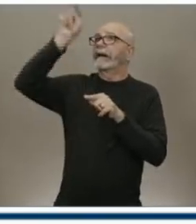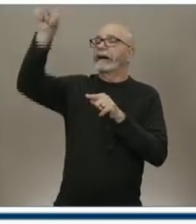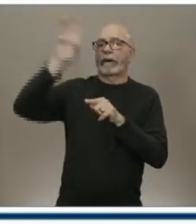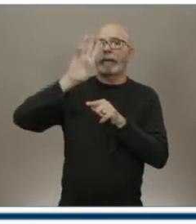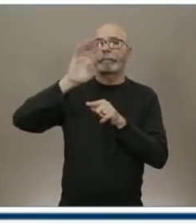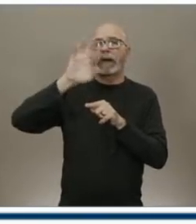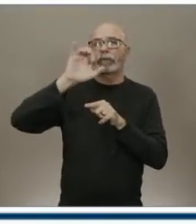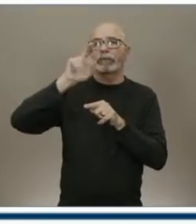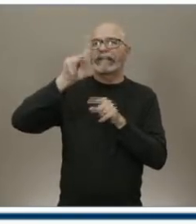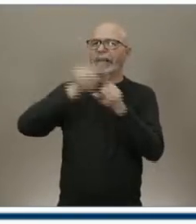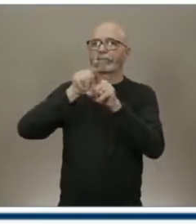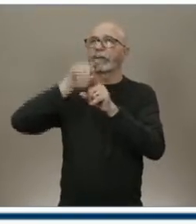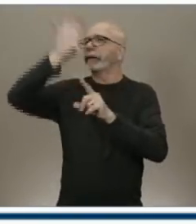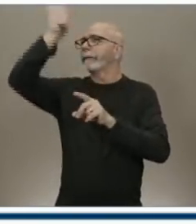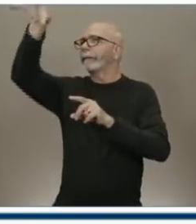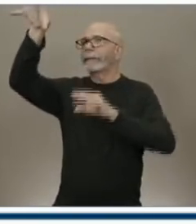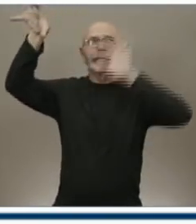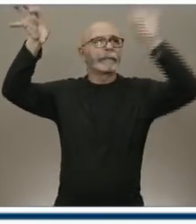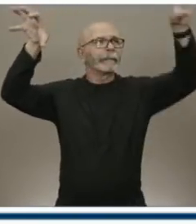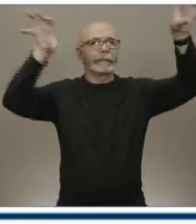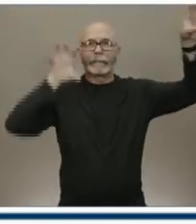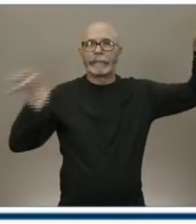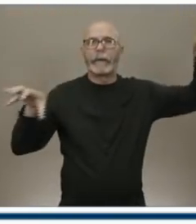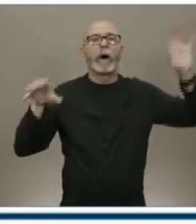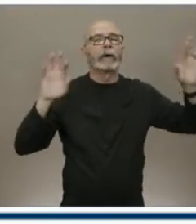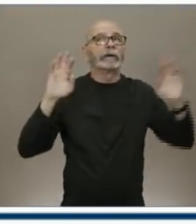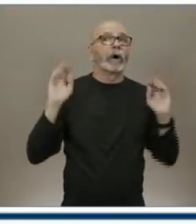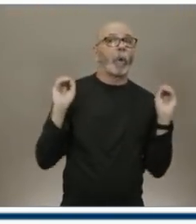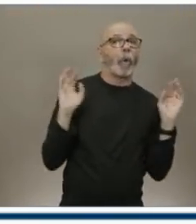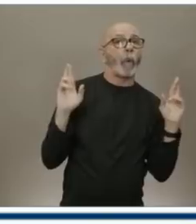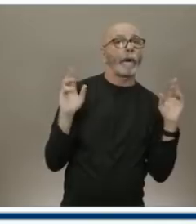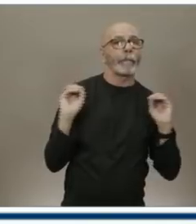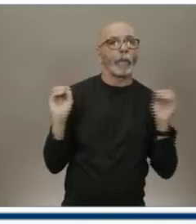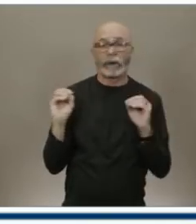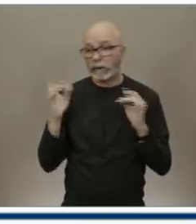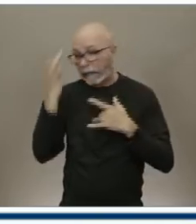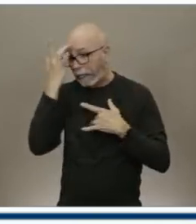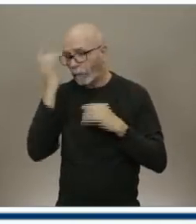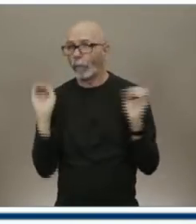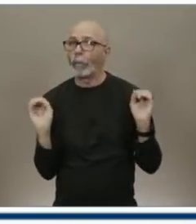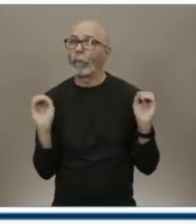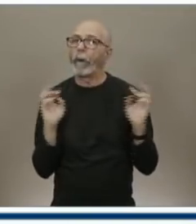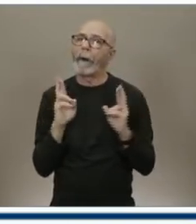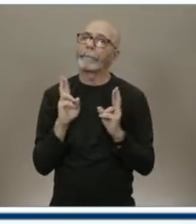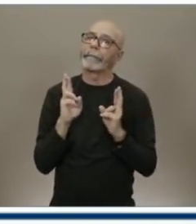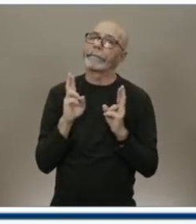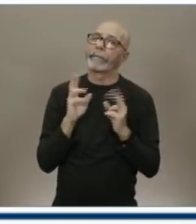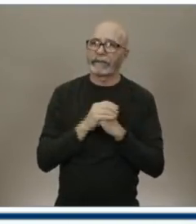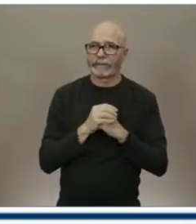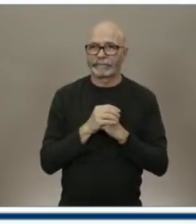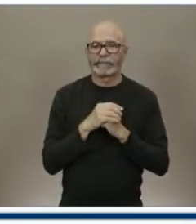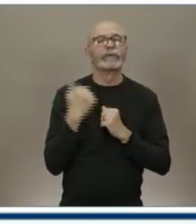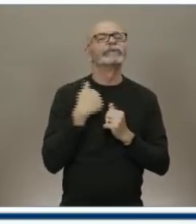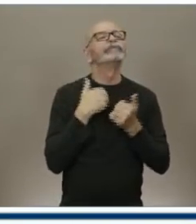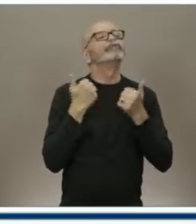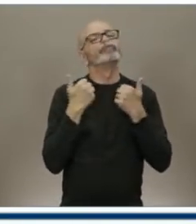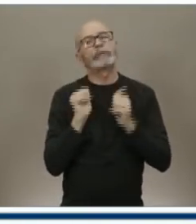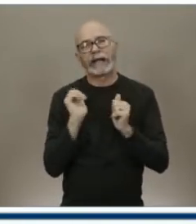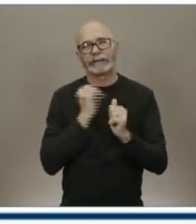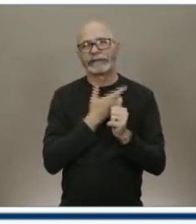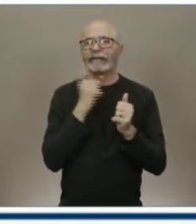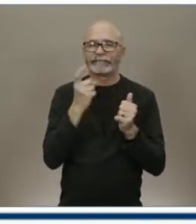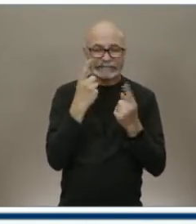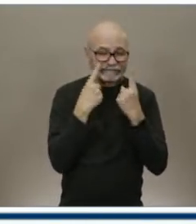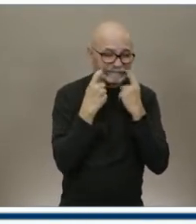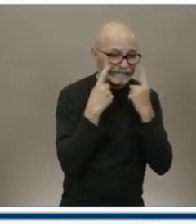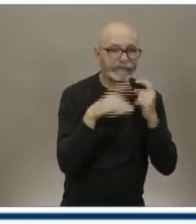surrounding communities. But we want to make sure that we're doing everything we can to detect anything and detect it early. So in